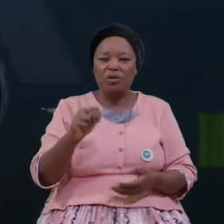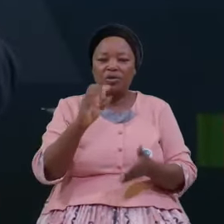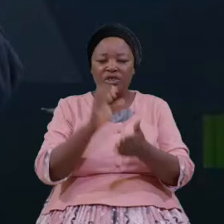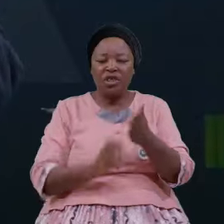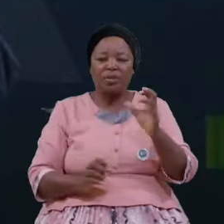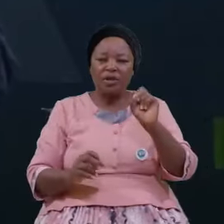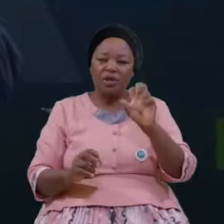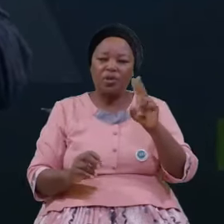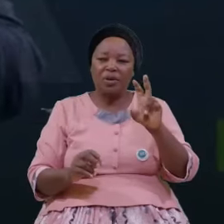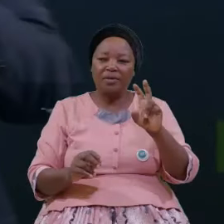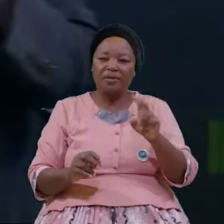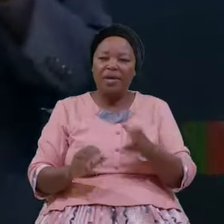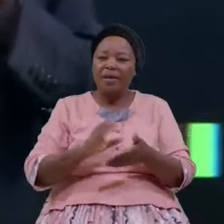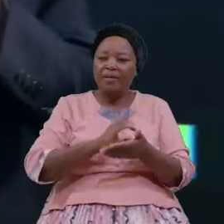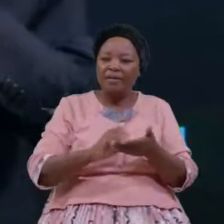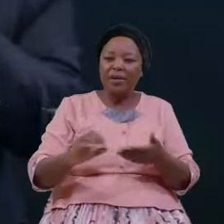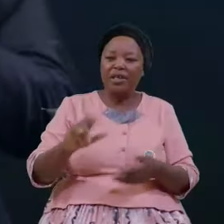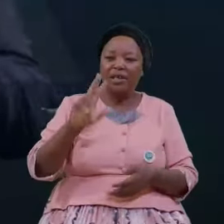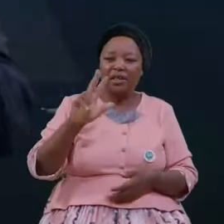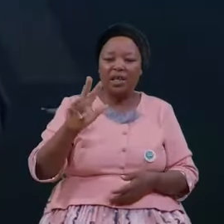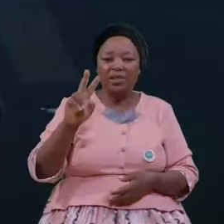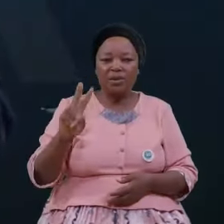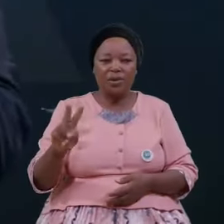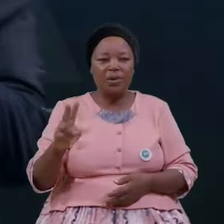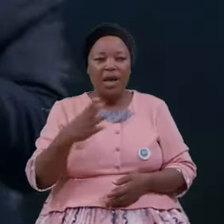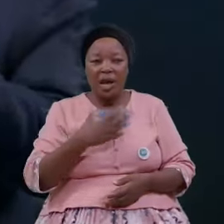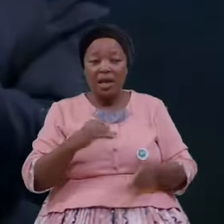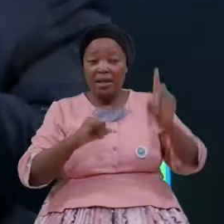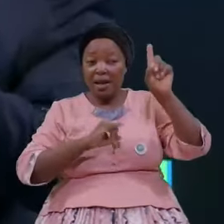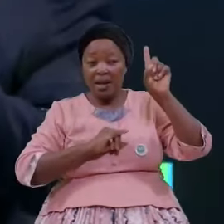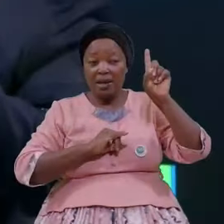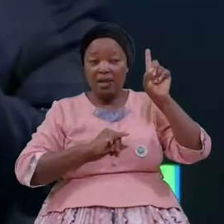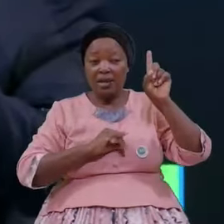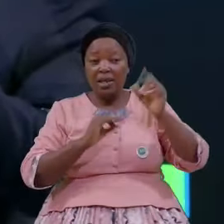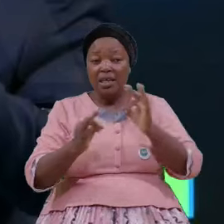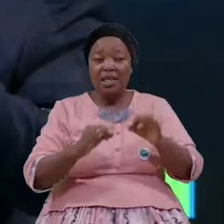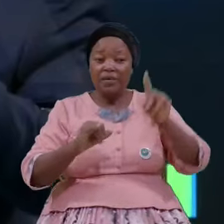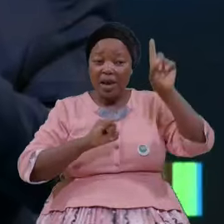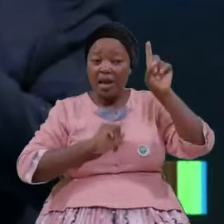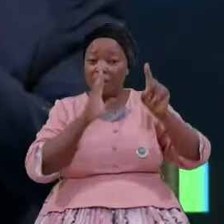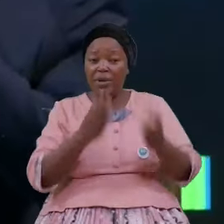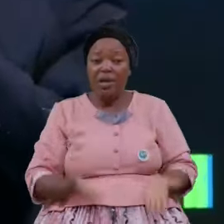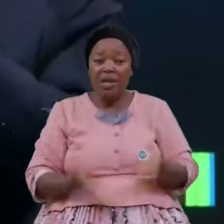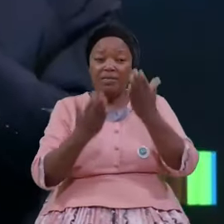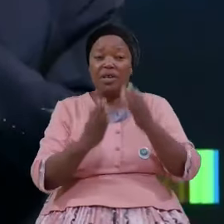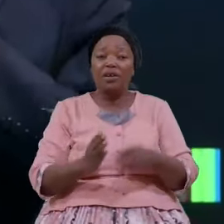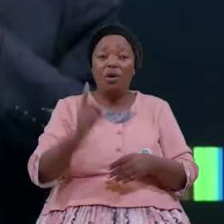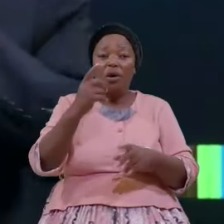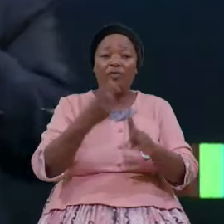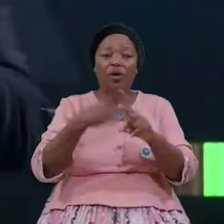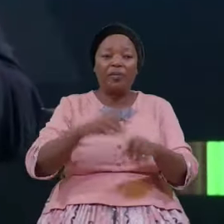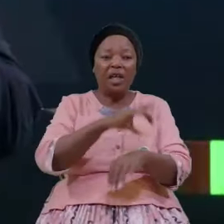12, verse 32. And I, if I be lifted up from the earth, will